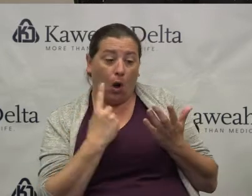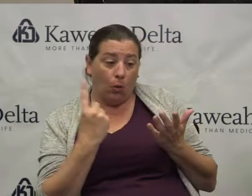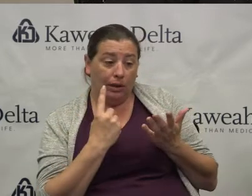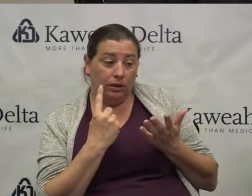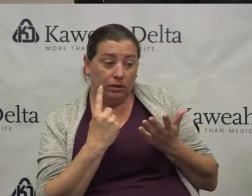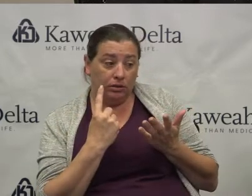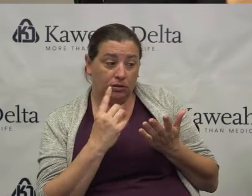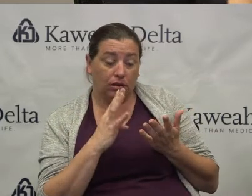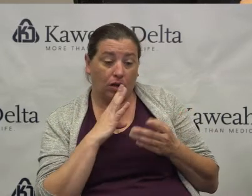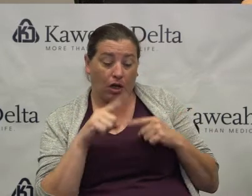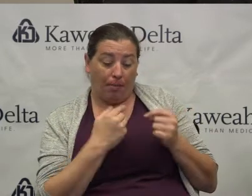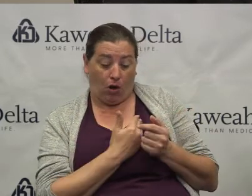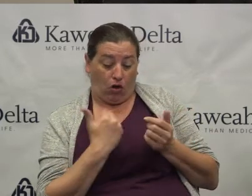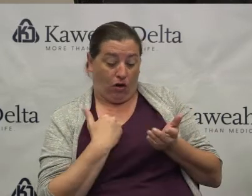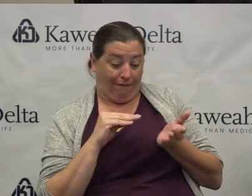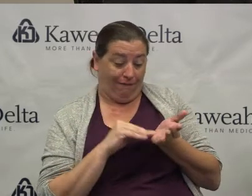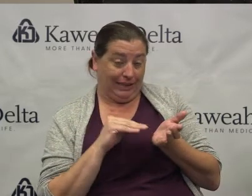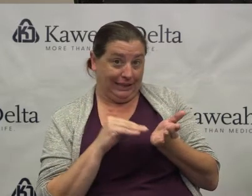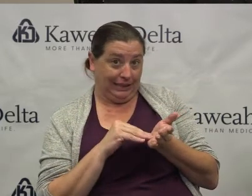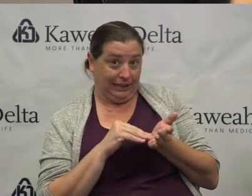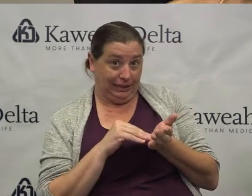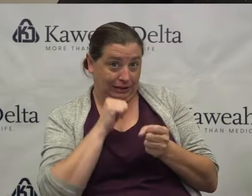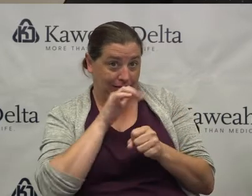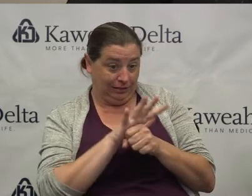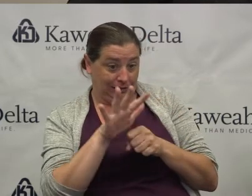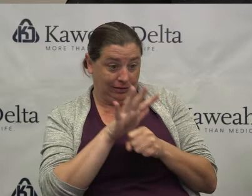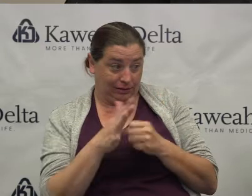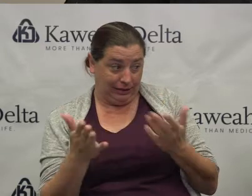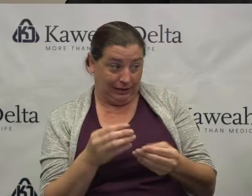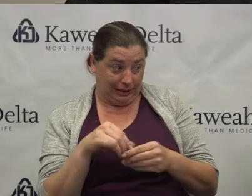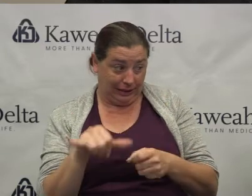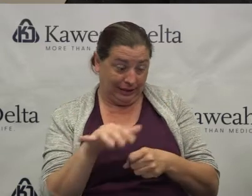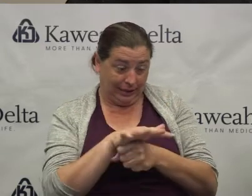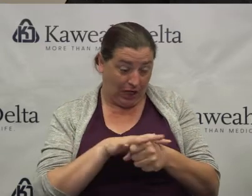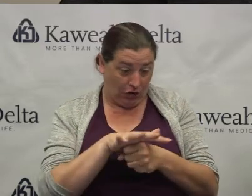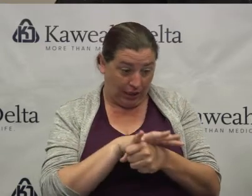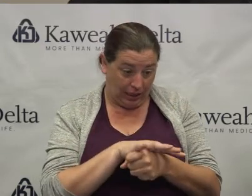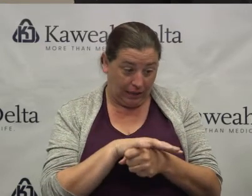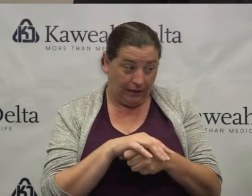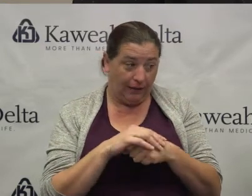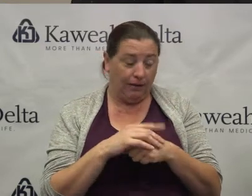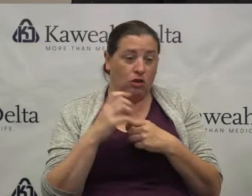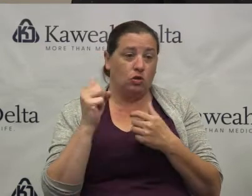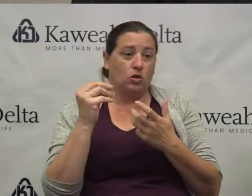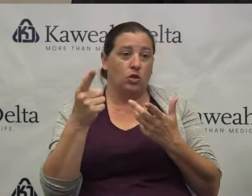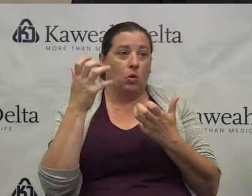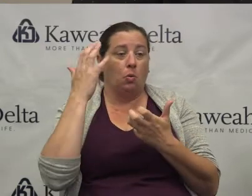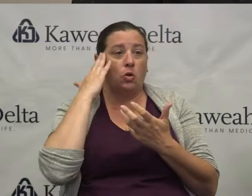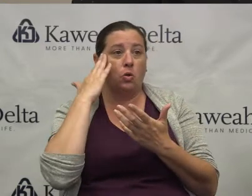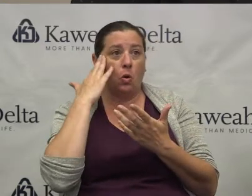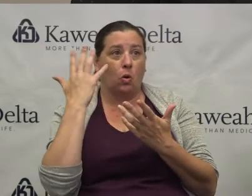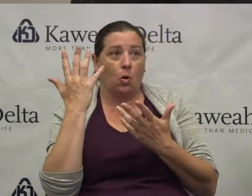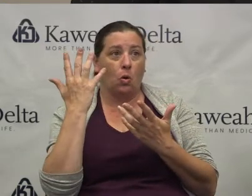physician shortage in this area? And do you think, and she wanted to know, she said, what does that mean when they give